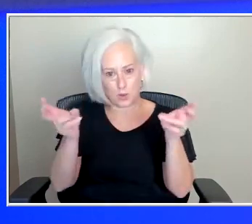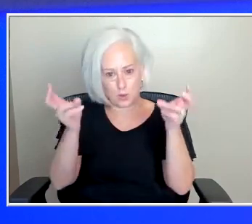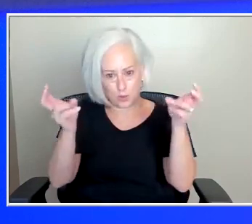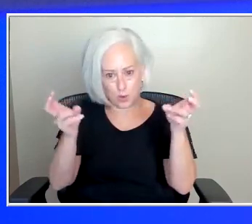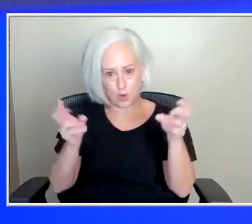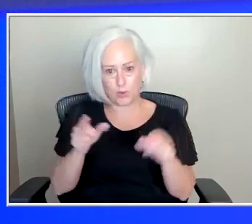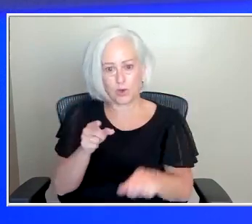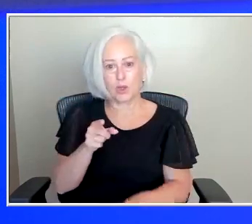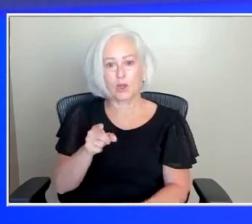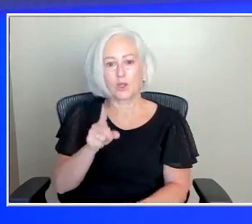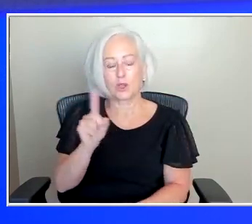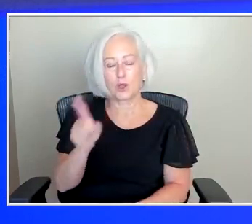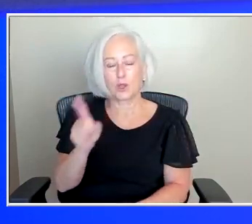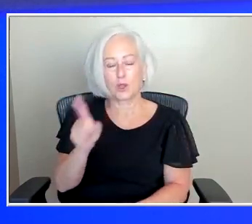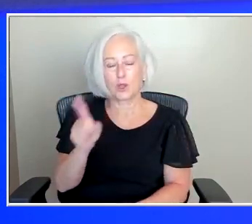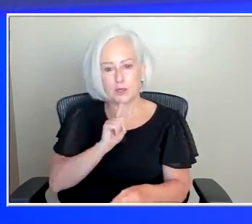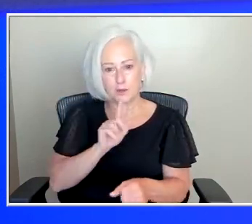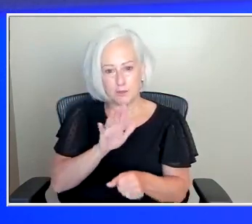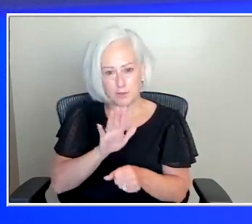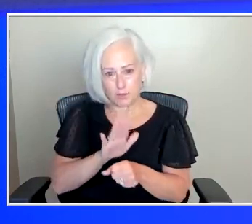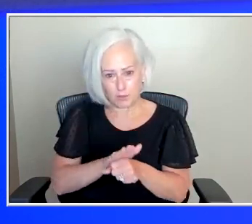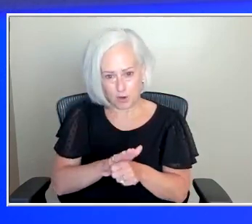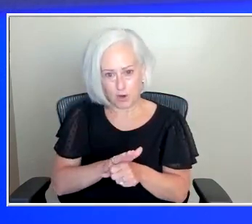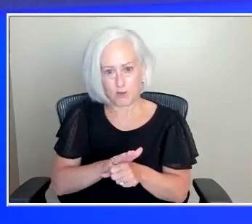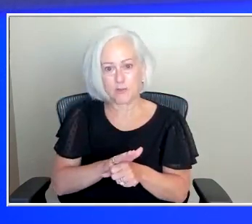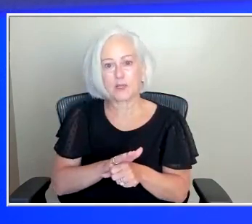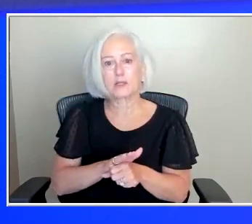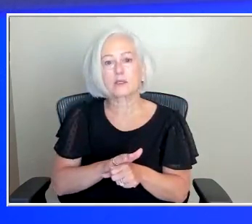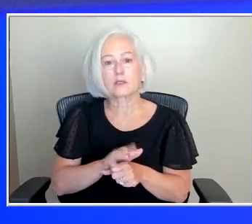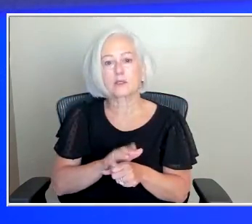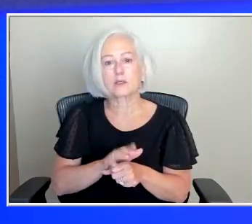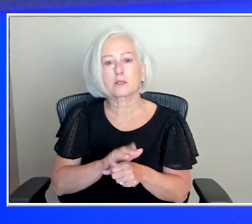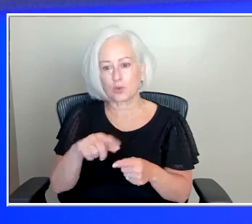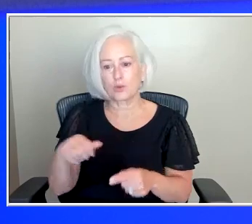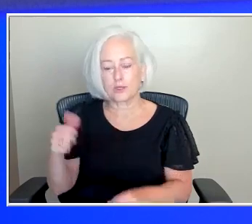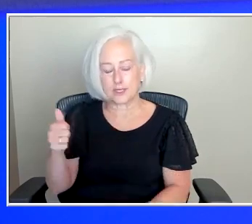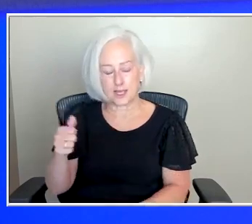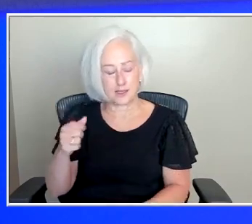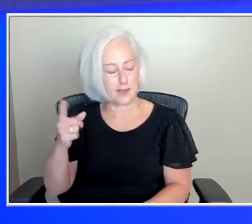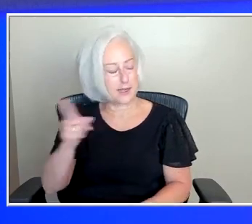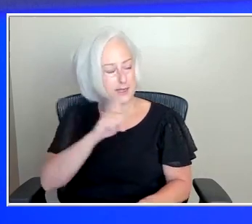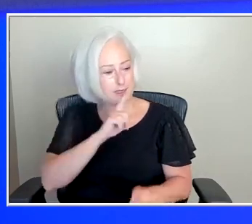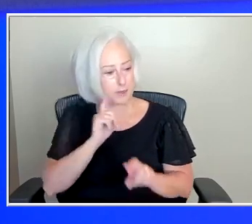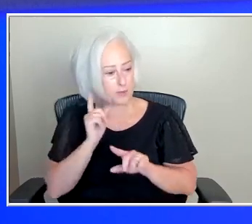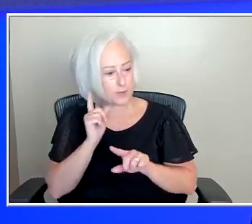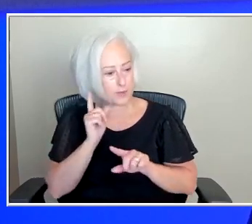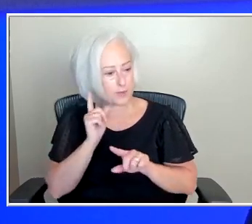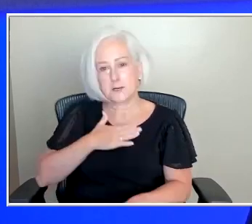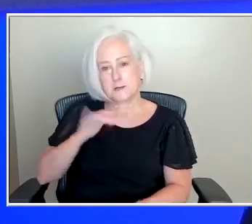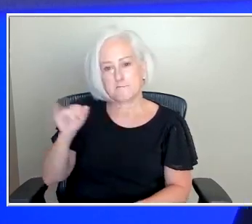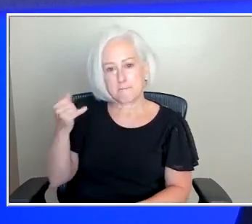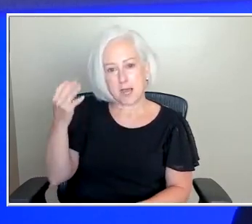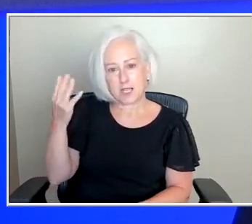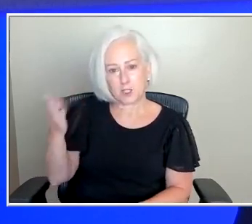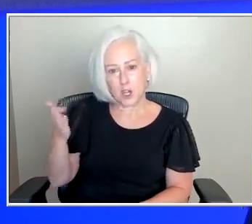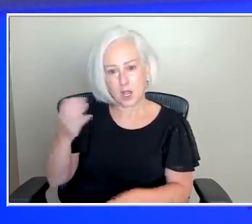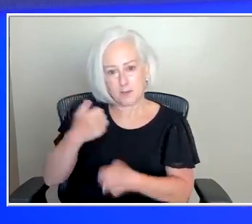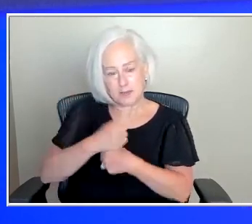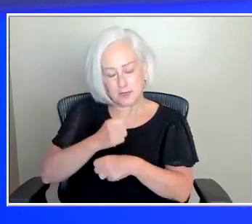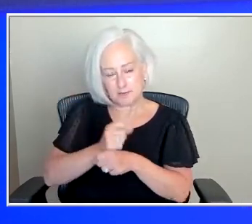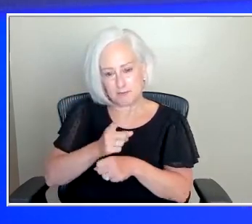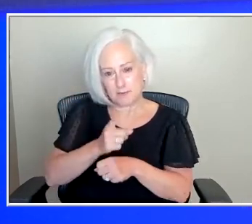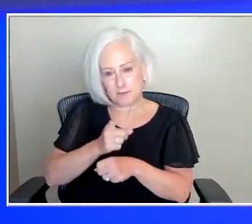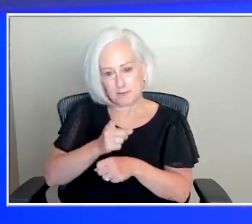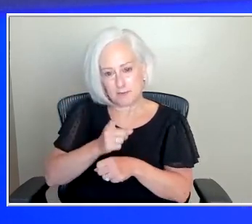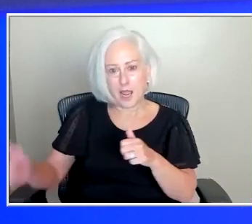promised 70. And his response to me was, his job was to make sure that I go beyond